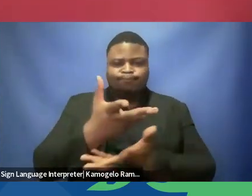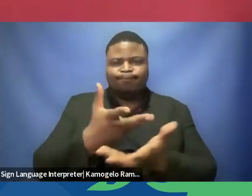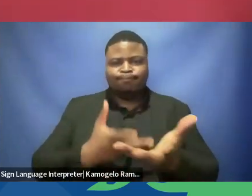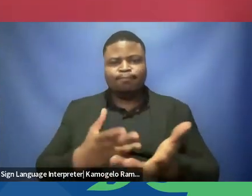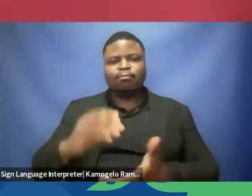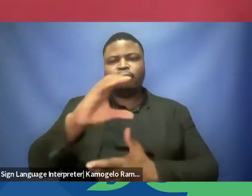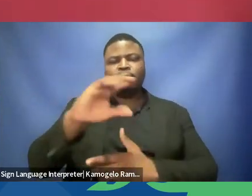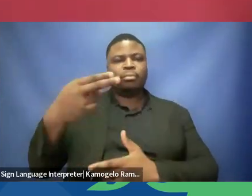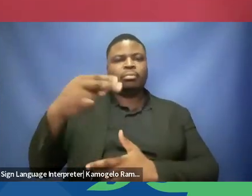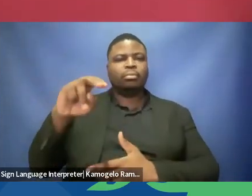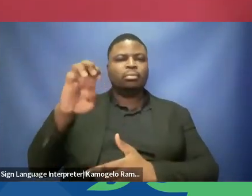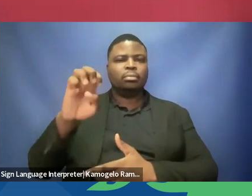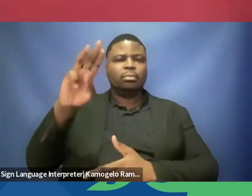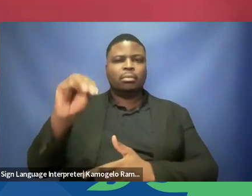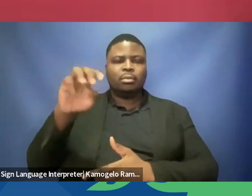in chemsex.